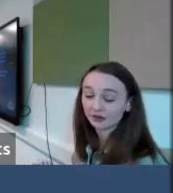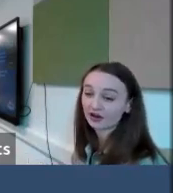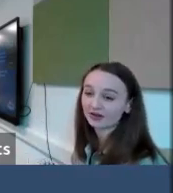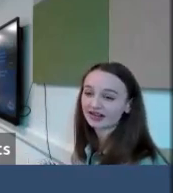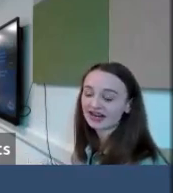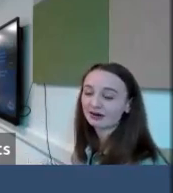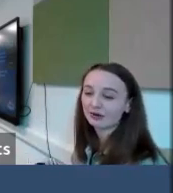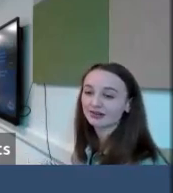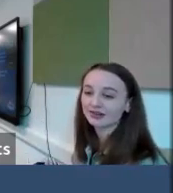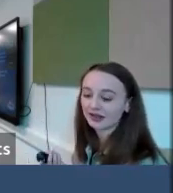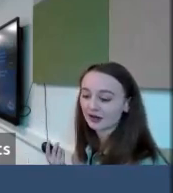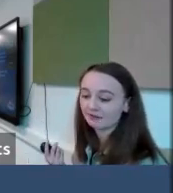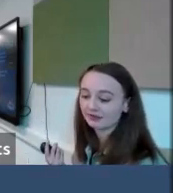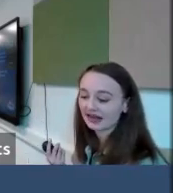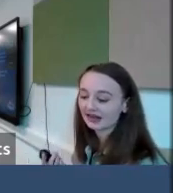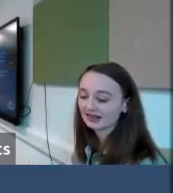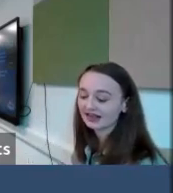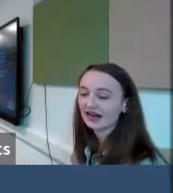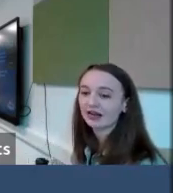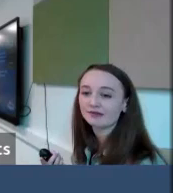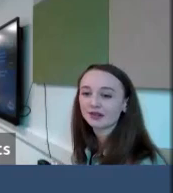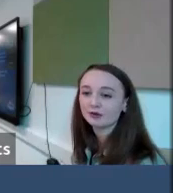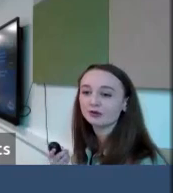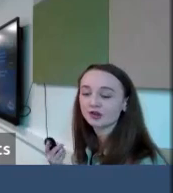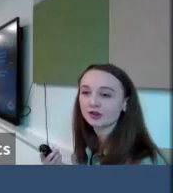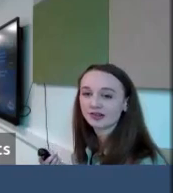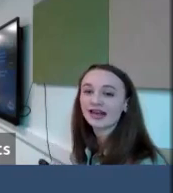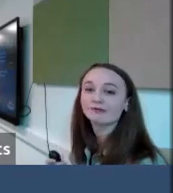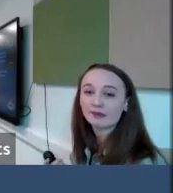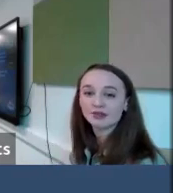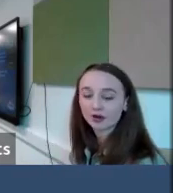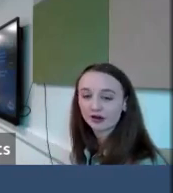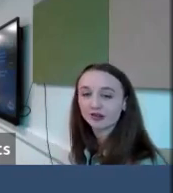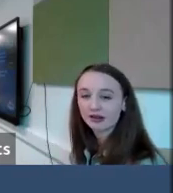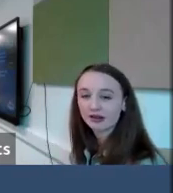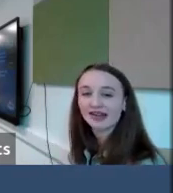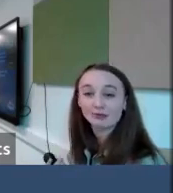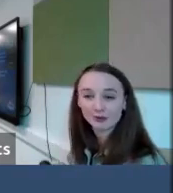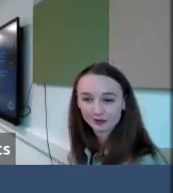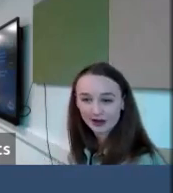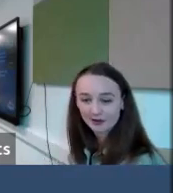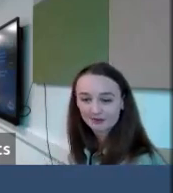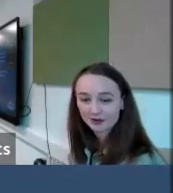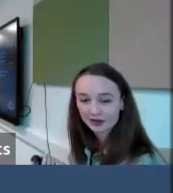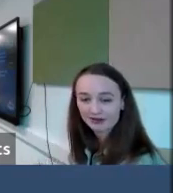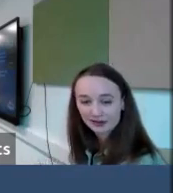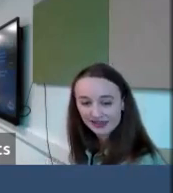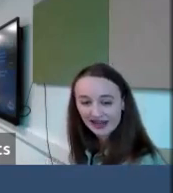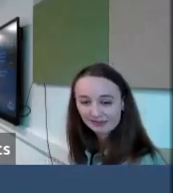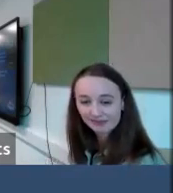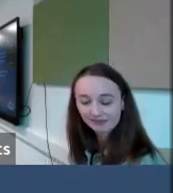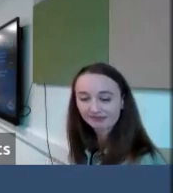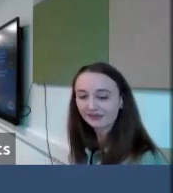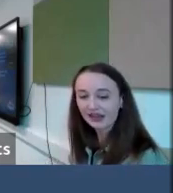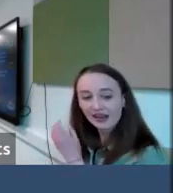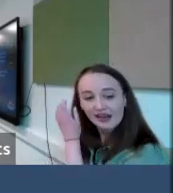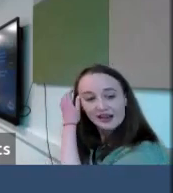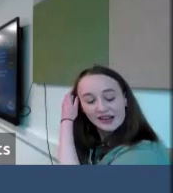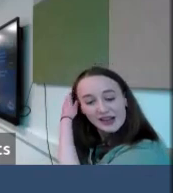on the online chat wants that discount, if you just contact ramps.co.uk, they will sort you out with that.